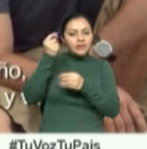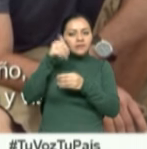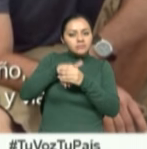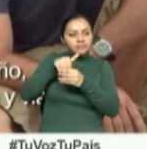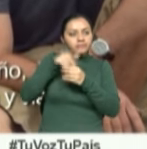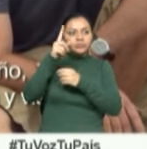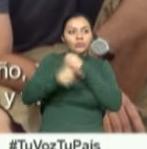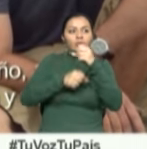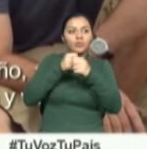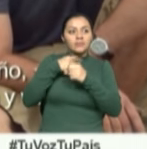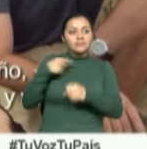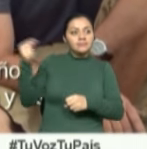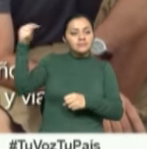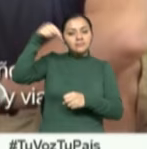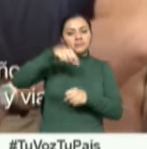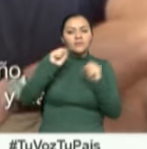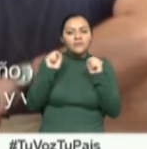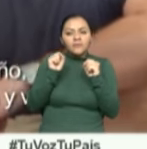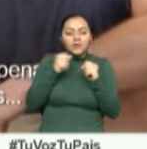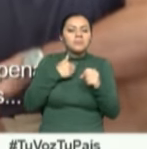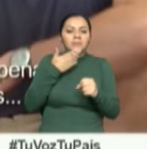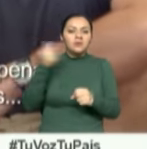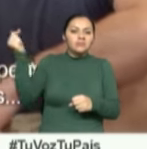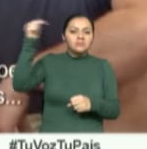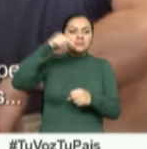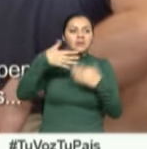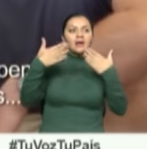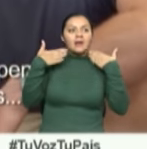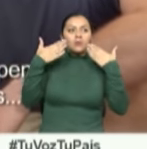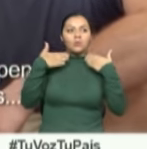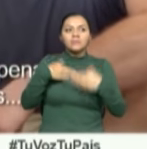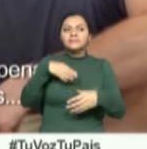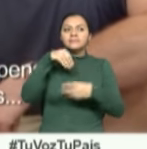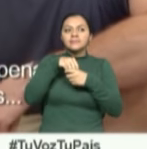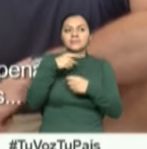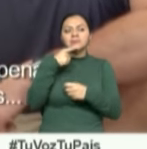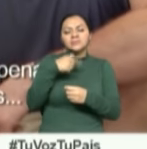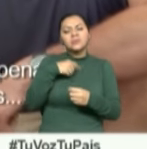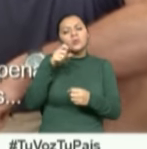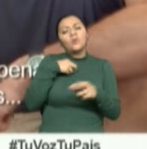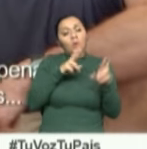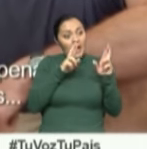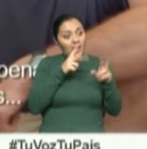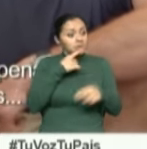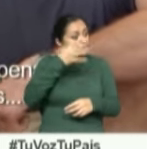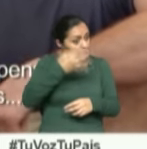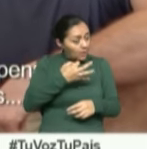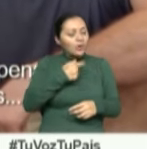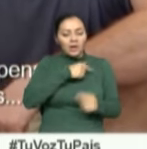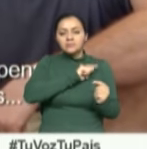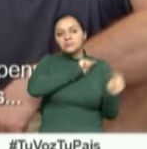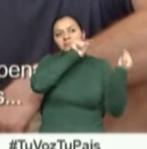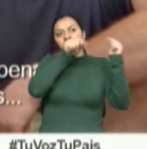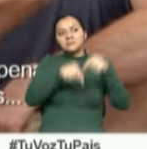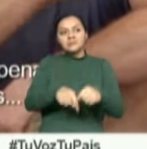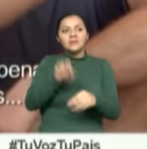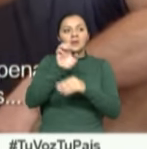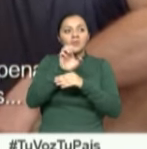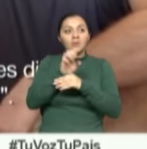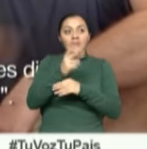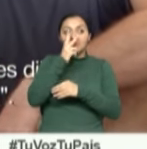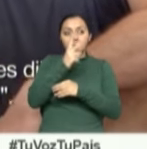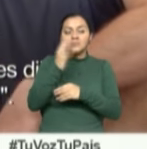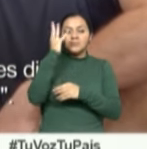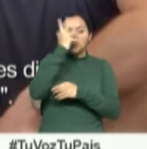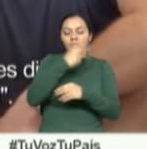cold winter to come travel. I was kind of like, this better be worth it, this better be worth it. And before we even got out of the truck,